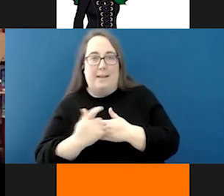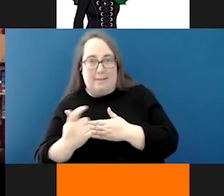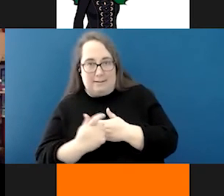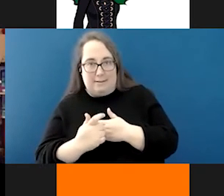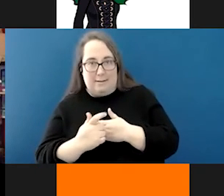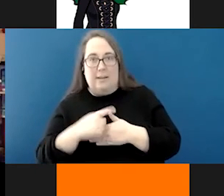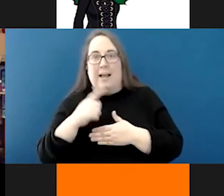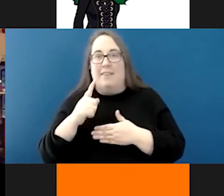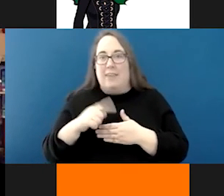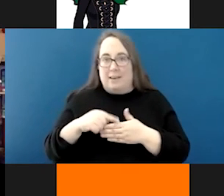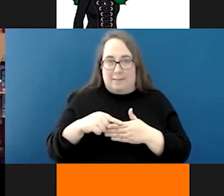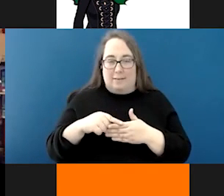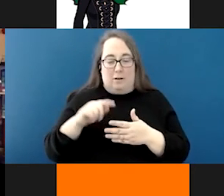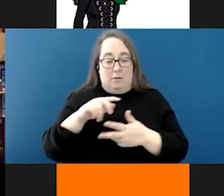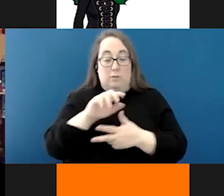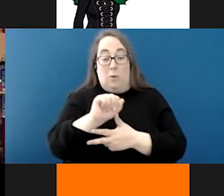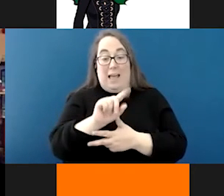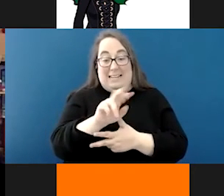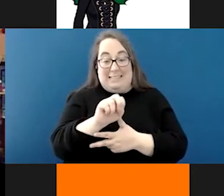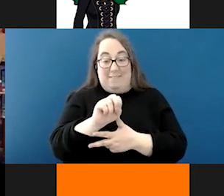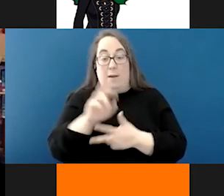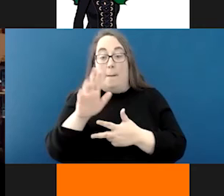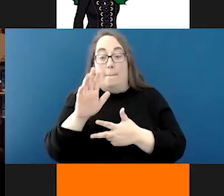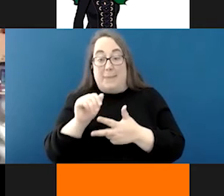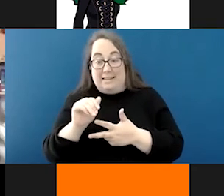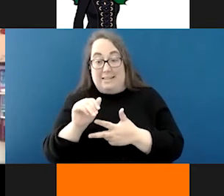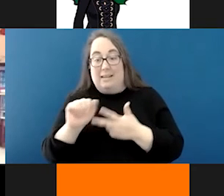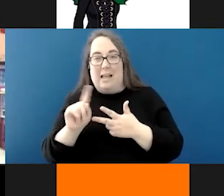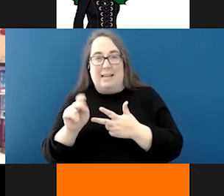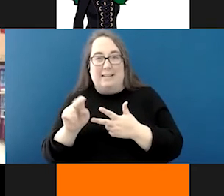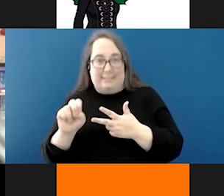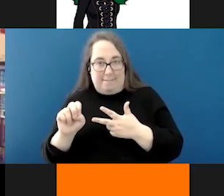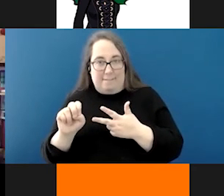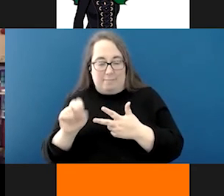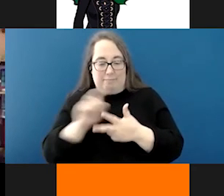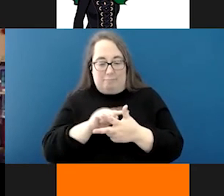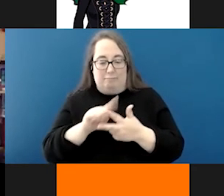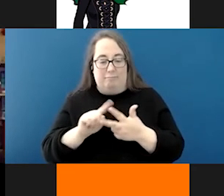with your adhesive to seal it in, if you don't have anything else on hand.